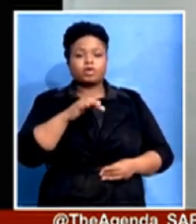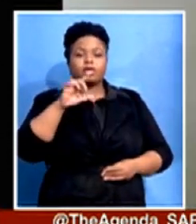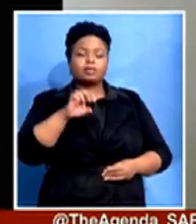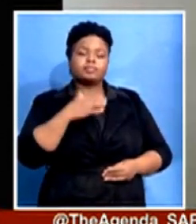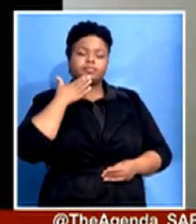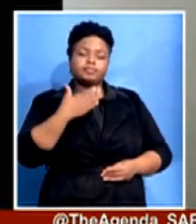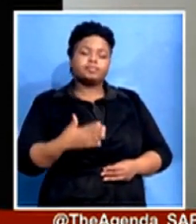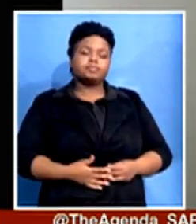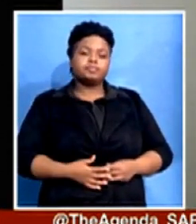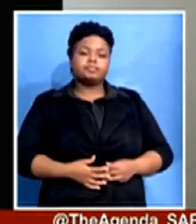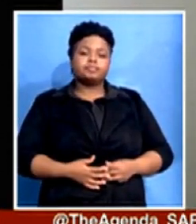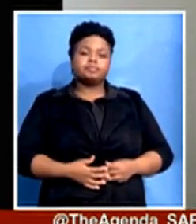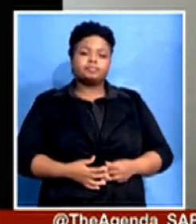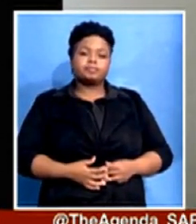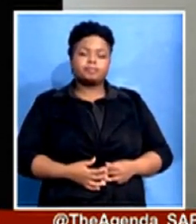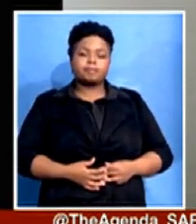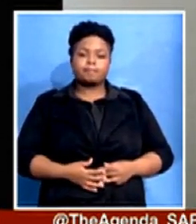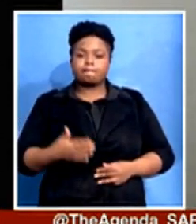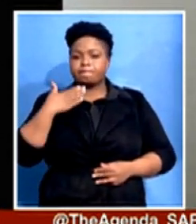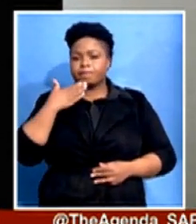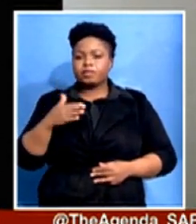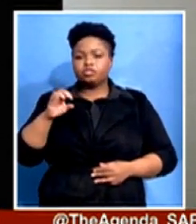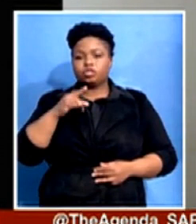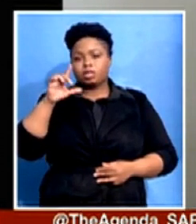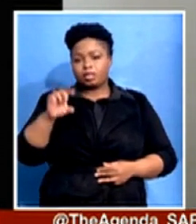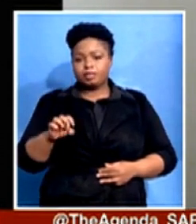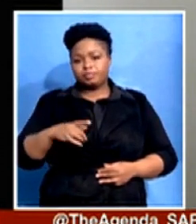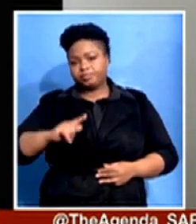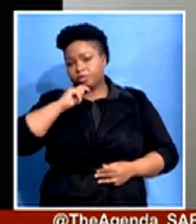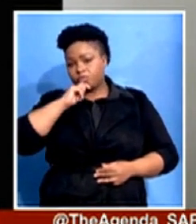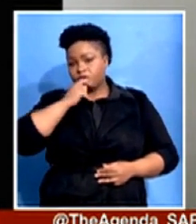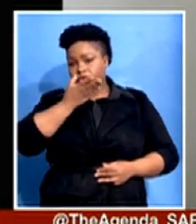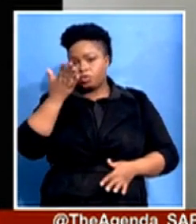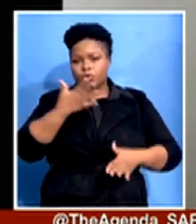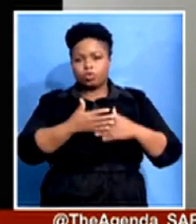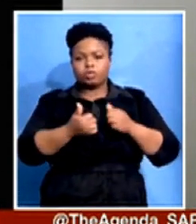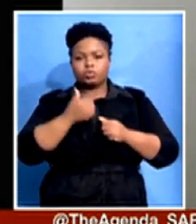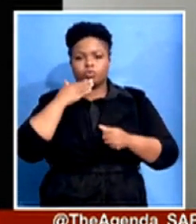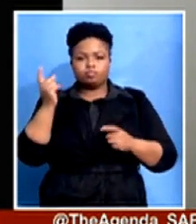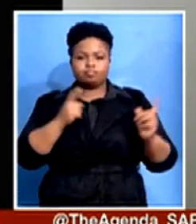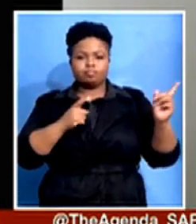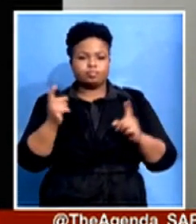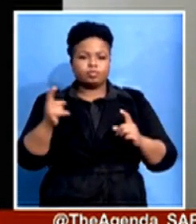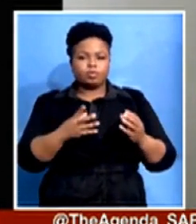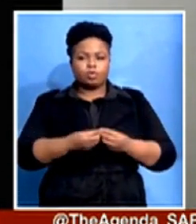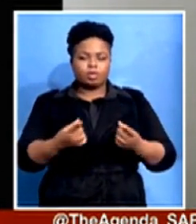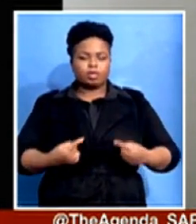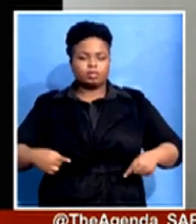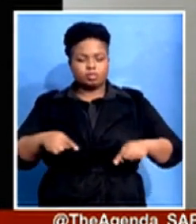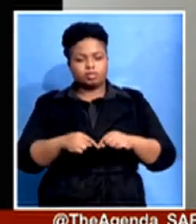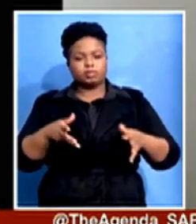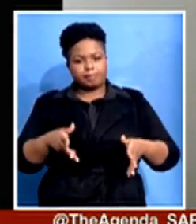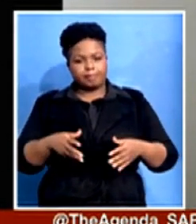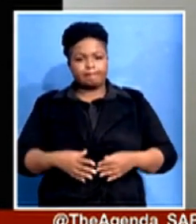Thank you, Mr. Chale, and good morning to all colleagues that have joined us for this particular webinar. I will start with